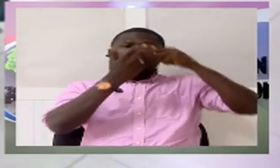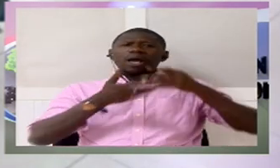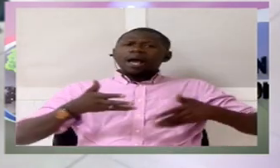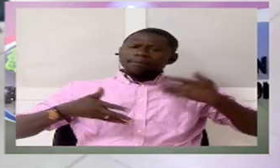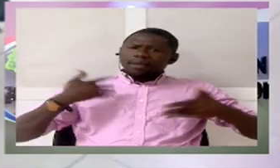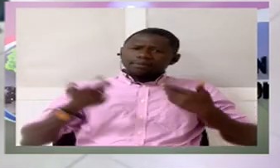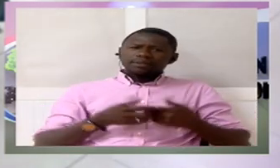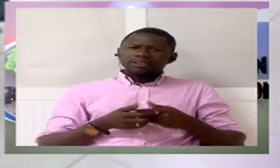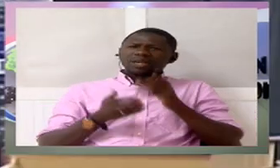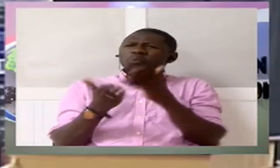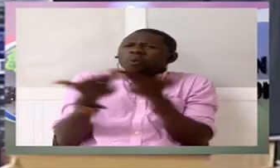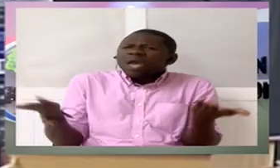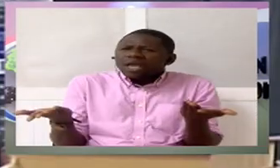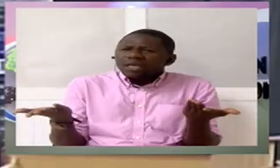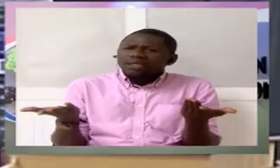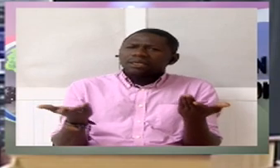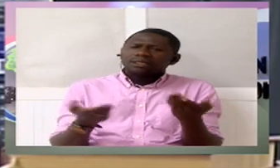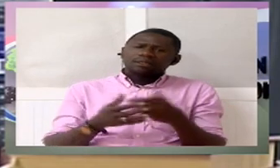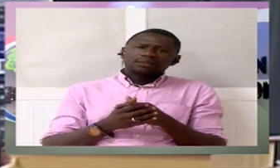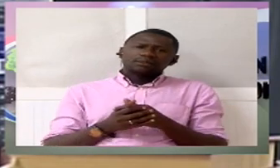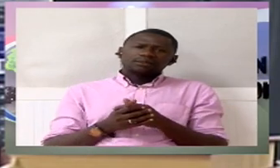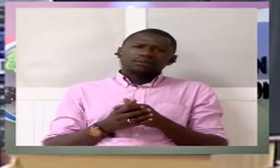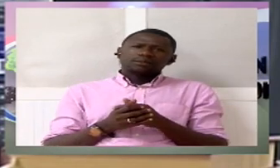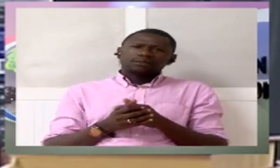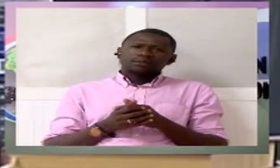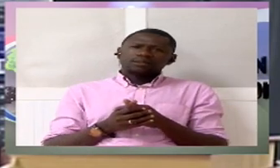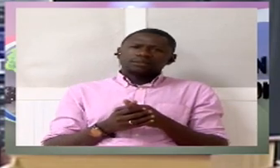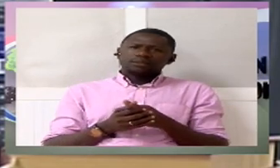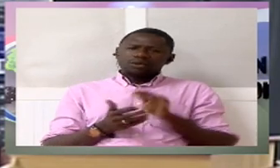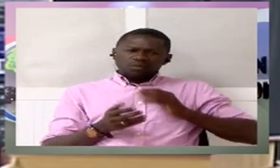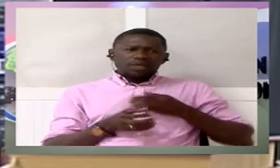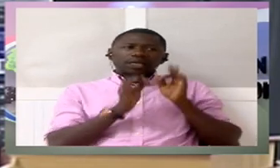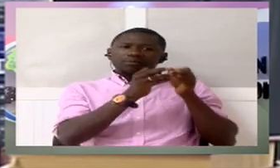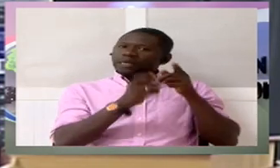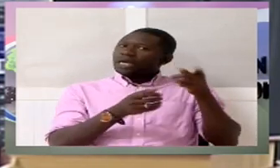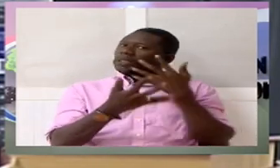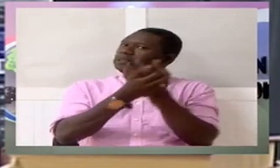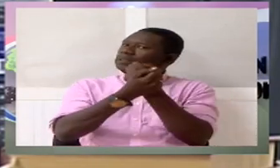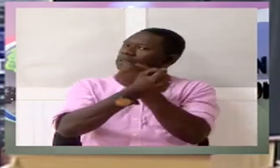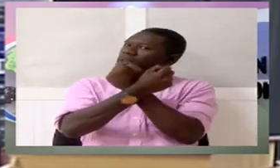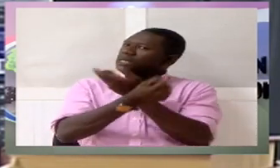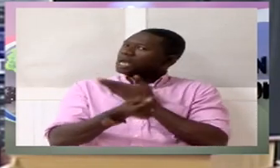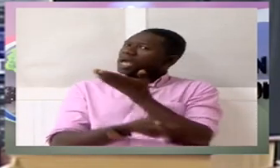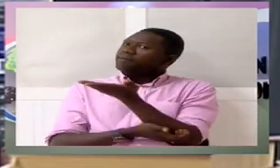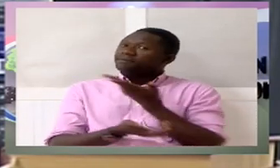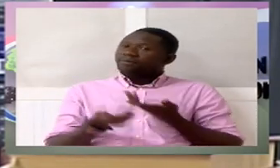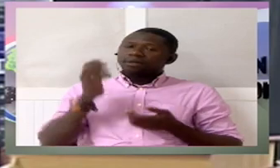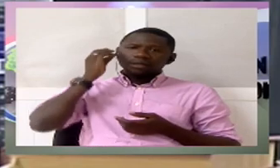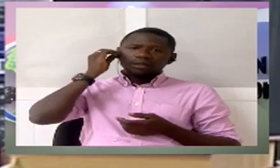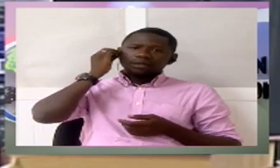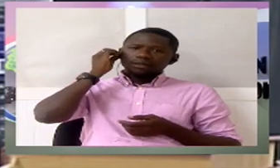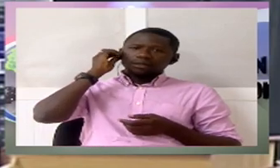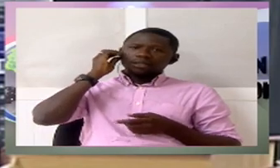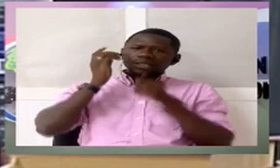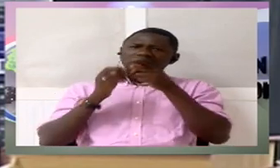happy. Akaya li. And she said, "Where is he?" Musoka baraba sorondi nedi. The woman said to her, "But he is imprisoned." Kaya